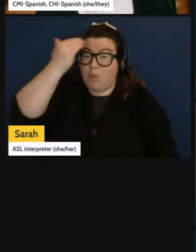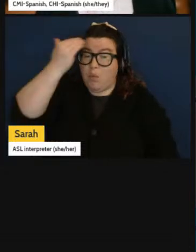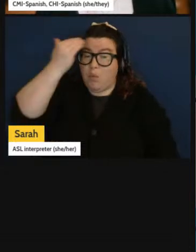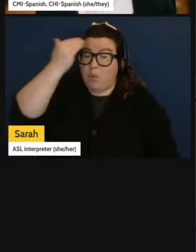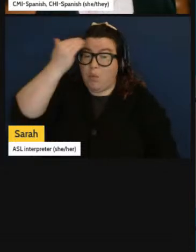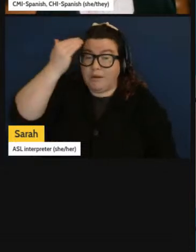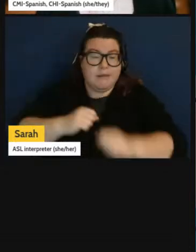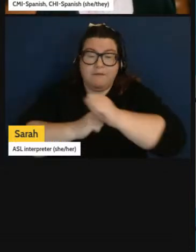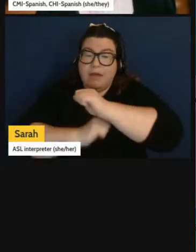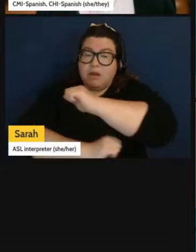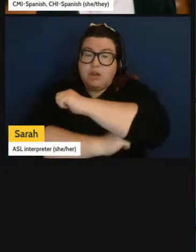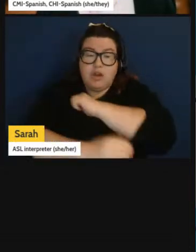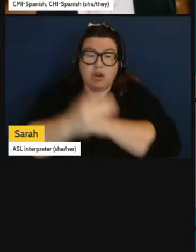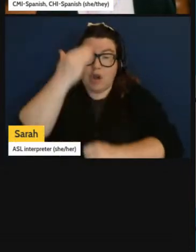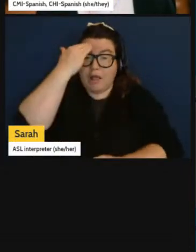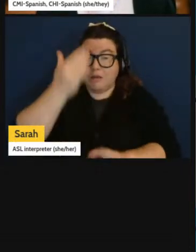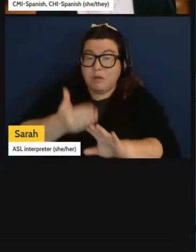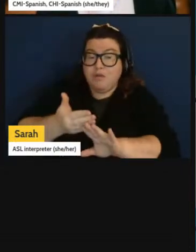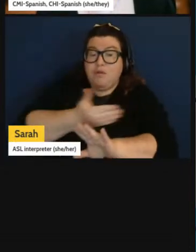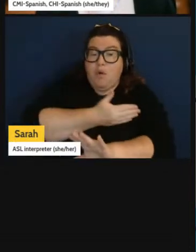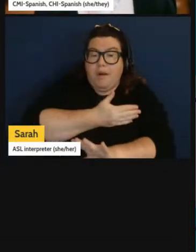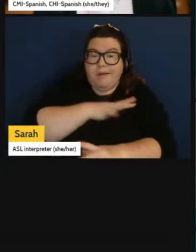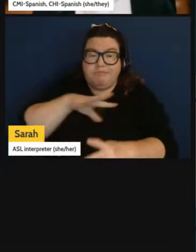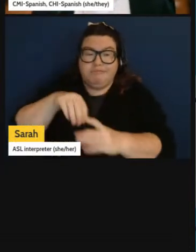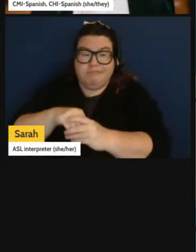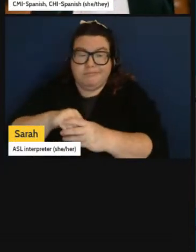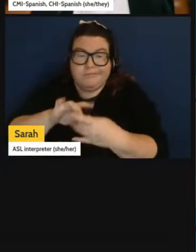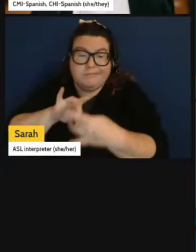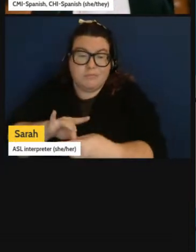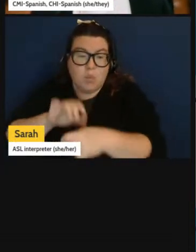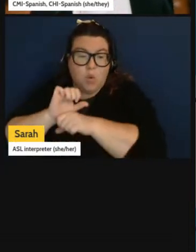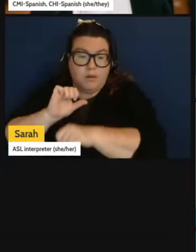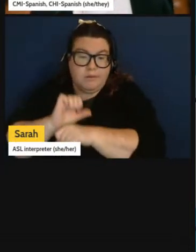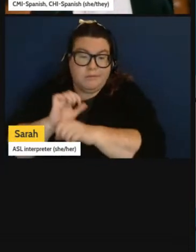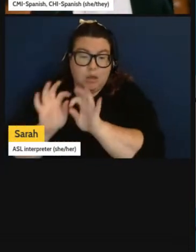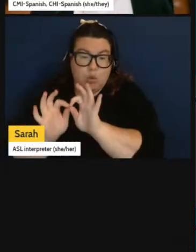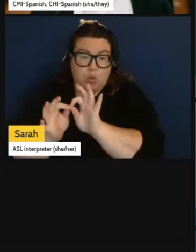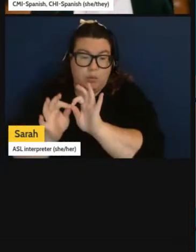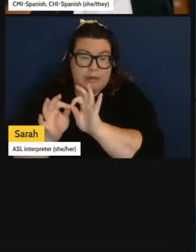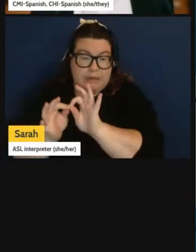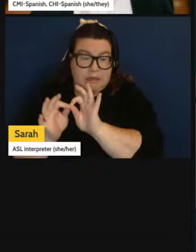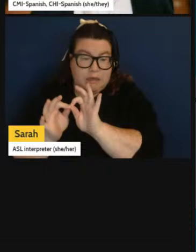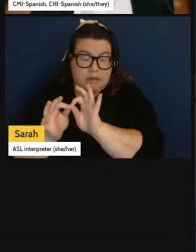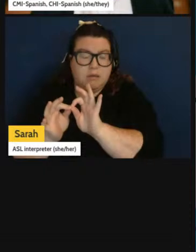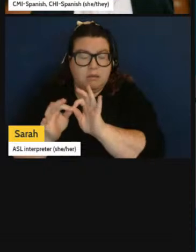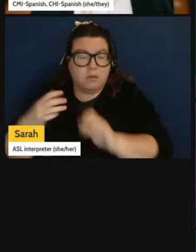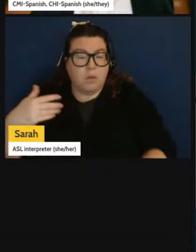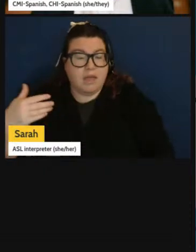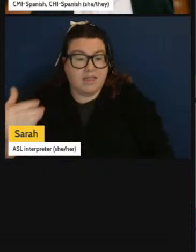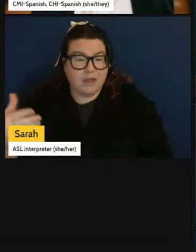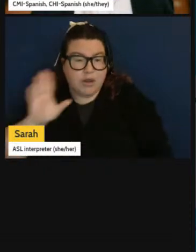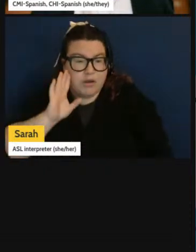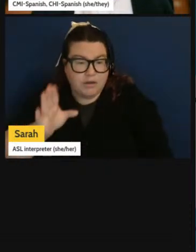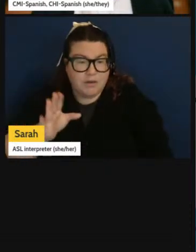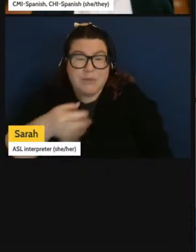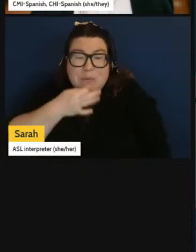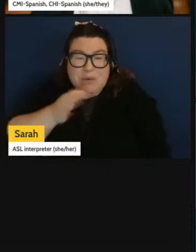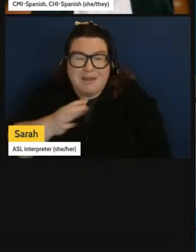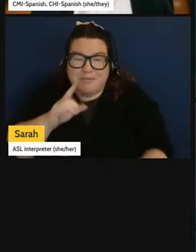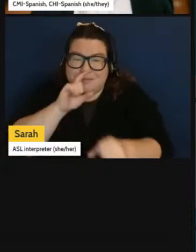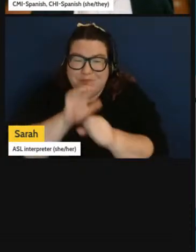foundational knowledge before we can talk about how this stuff applies to interpretation. So we'll get there, and we're going to get there soon, I